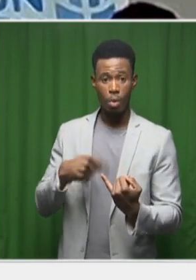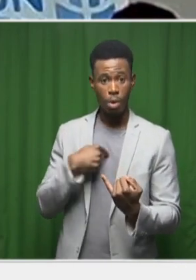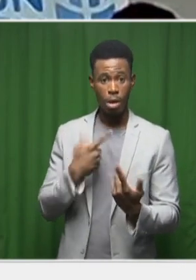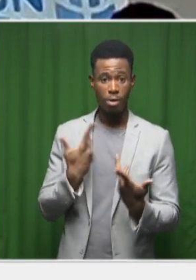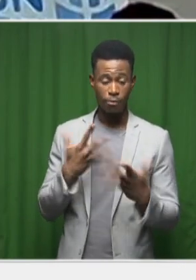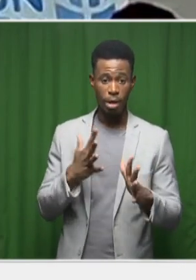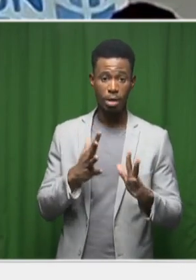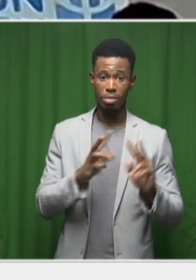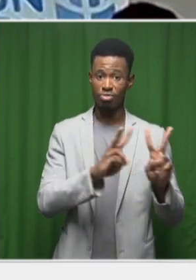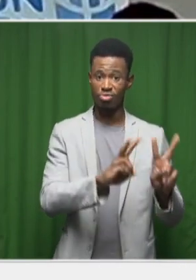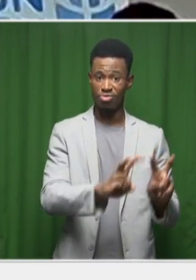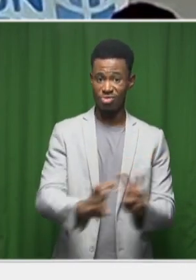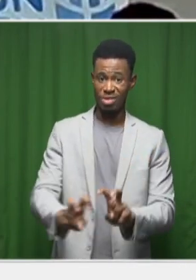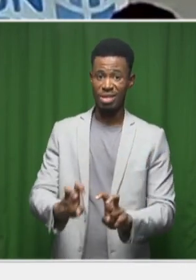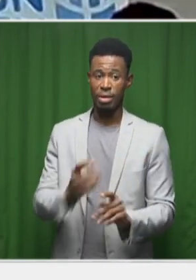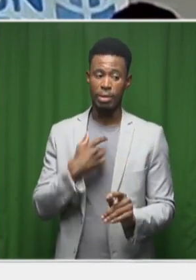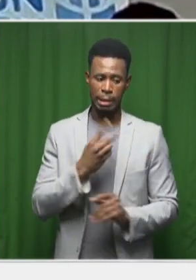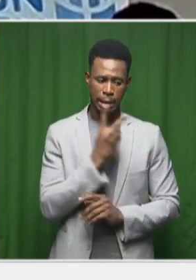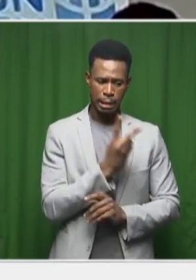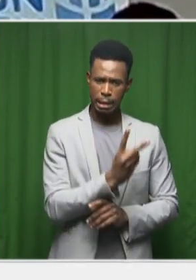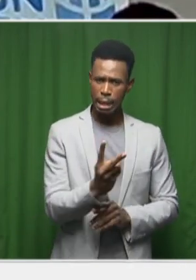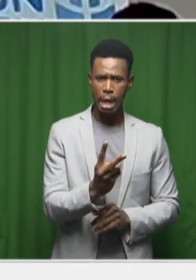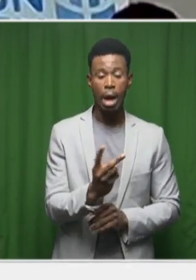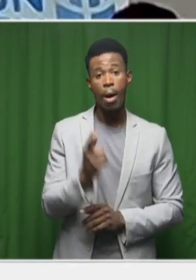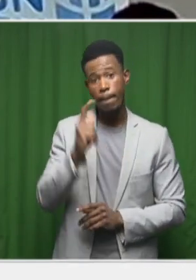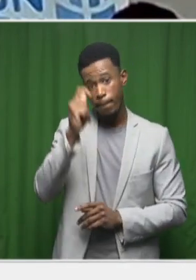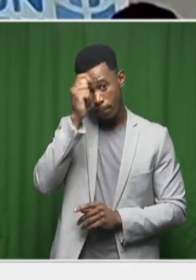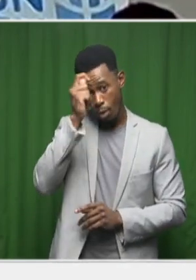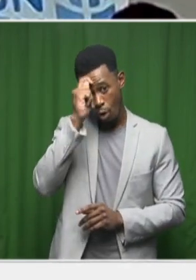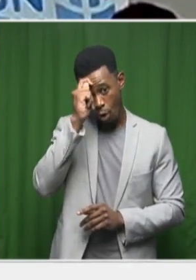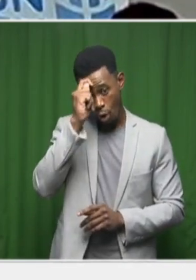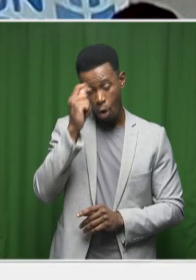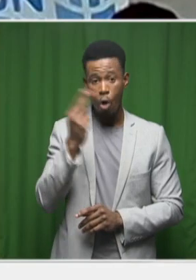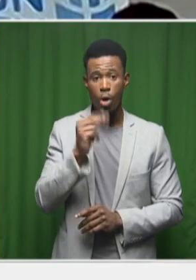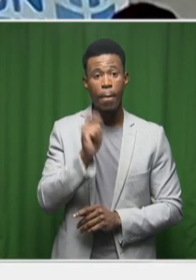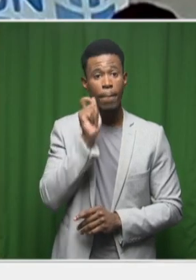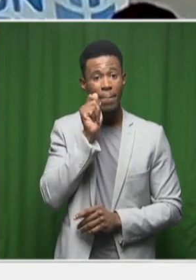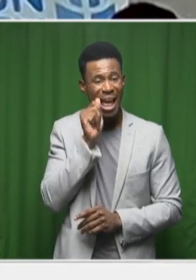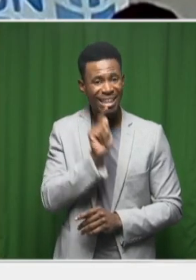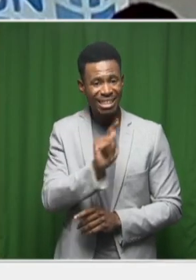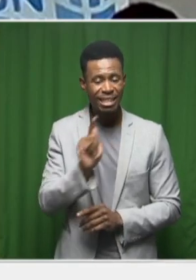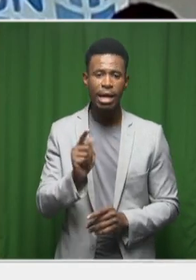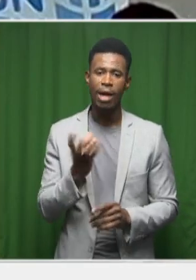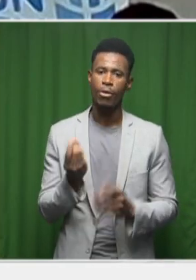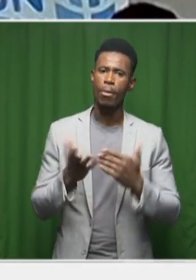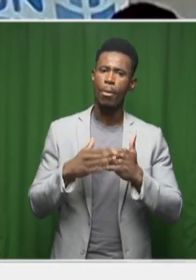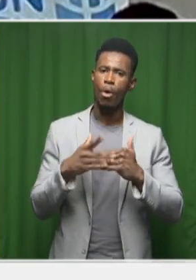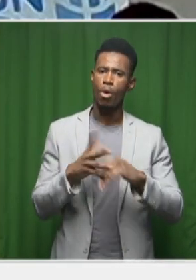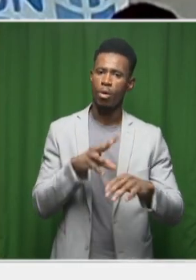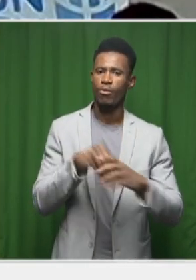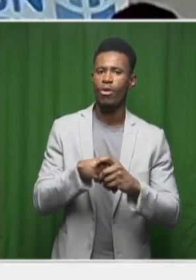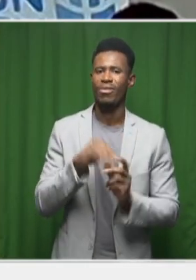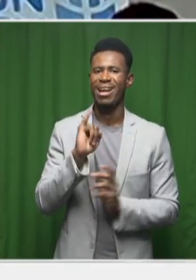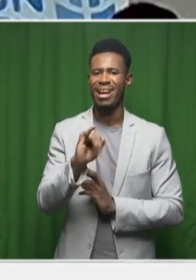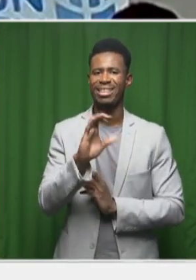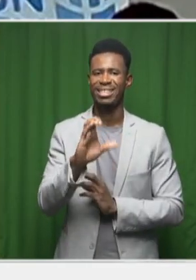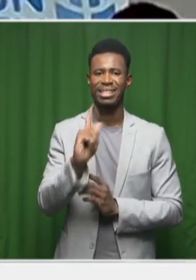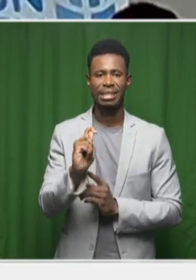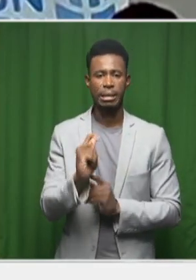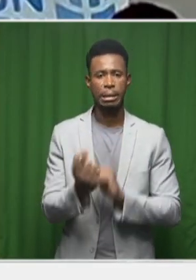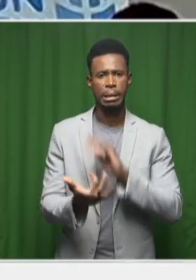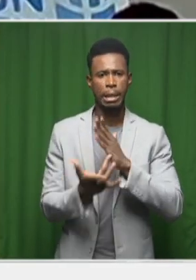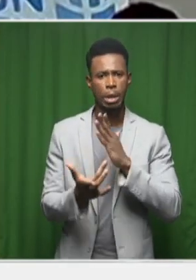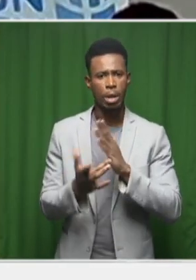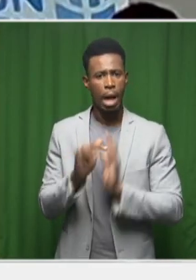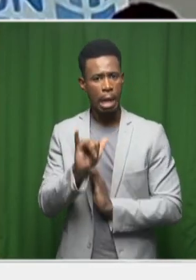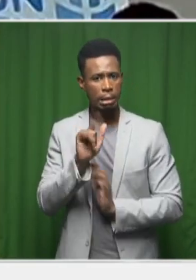the numbers are telling us, boys, actually, all men are the ones within the ICT space. So with this coding